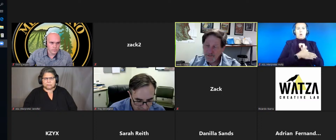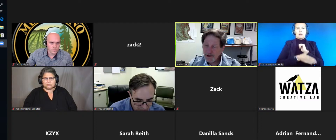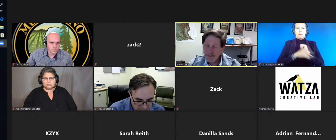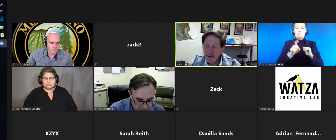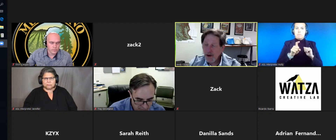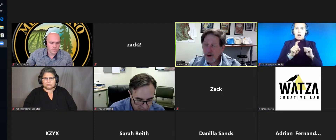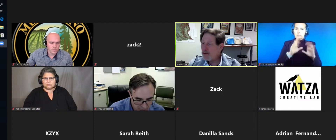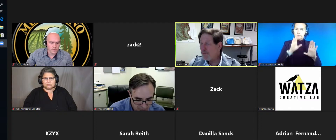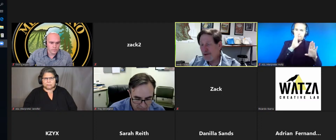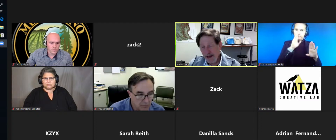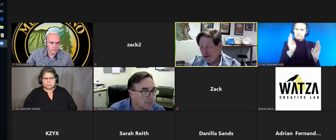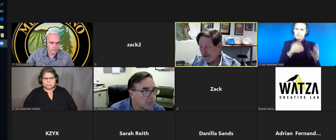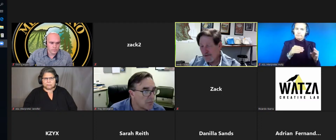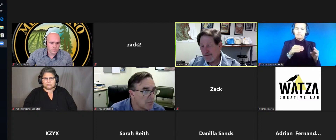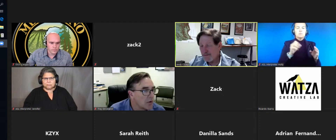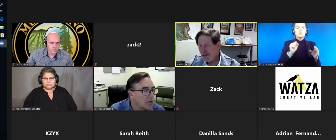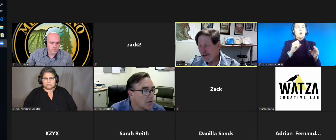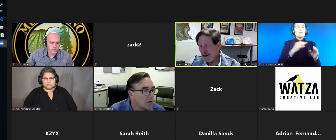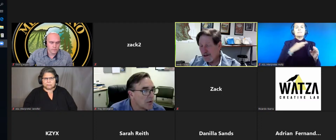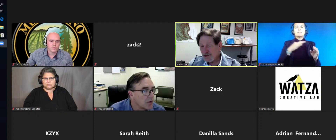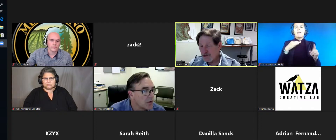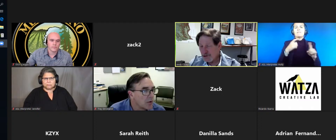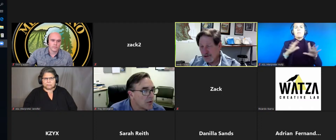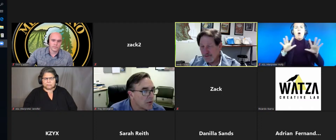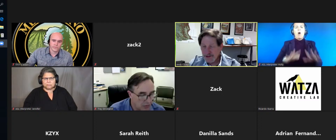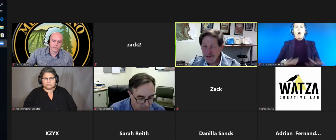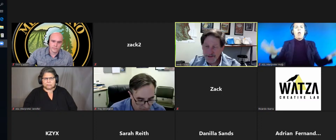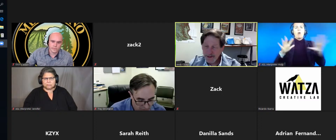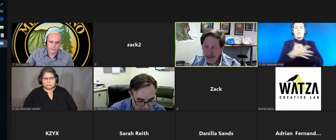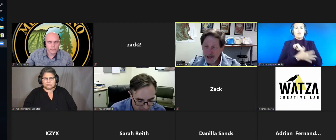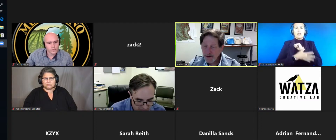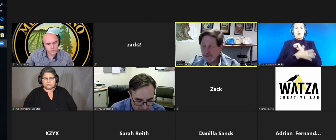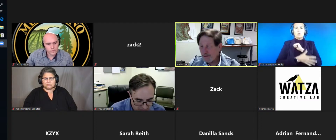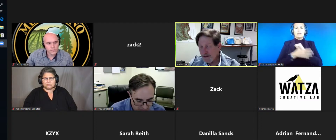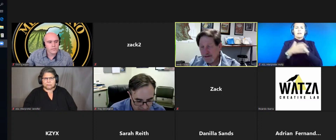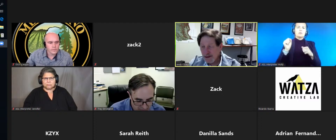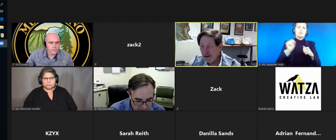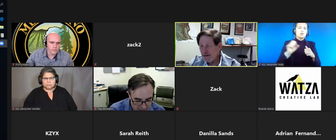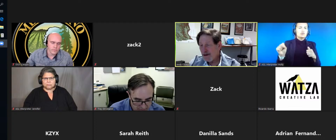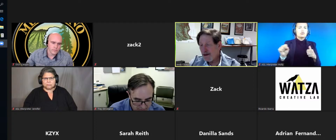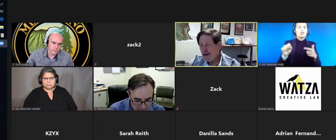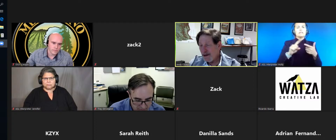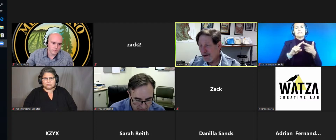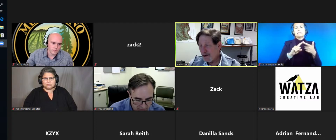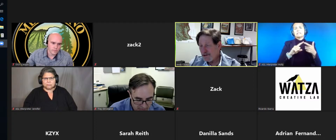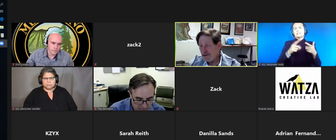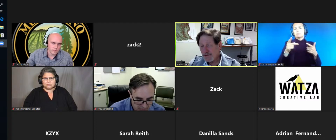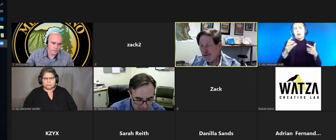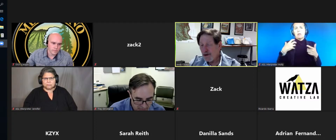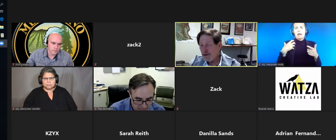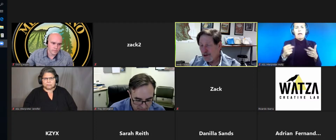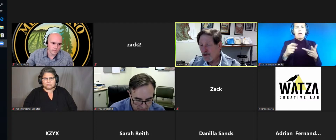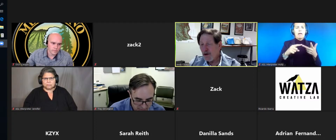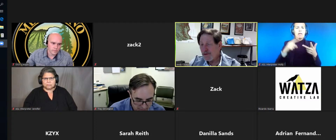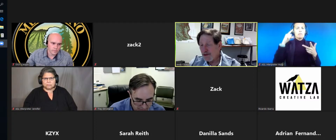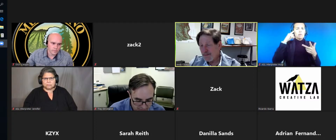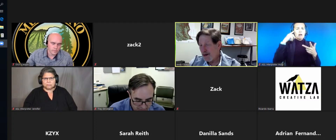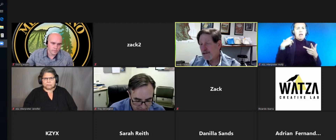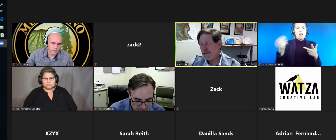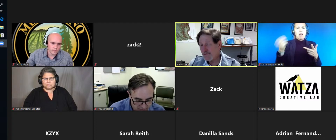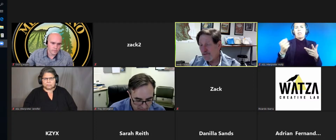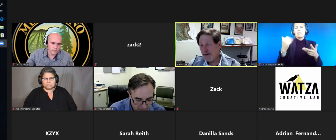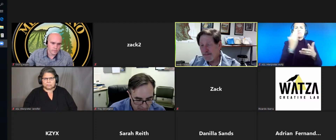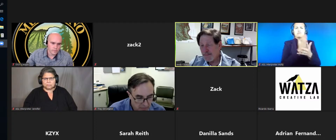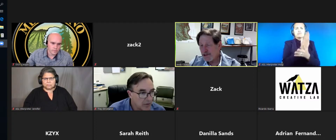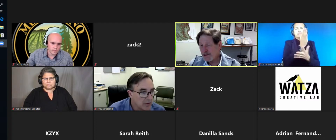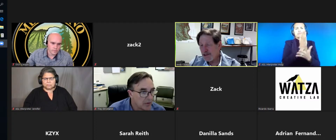staff from all over the county, from social services, public health, and mental health, to all the other